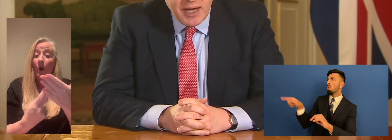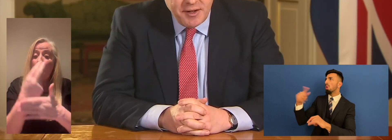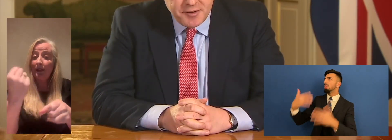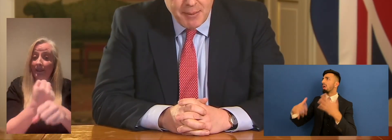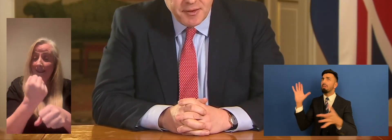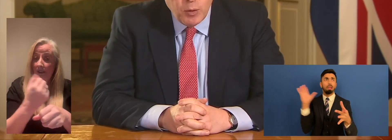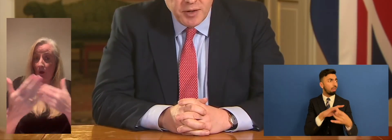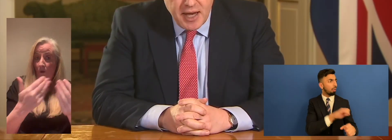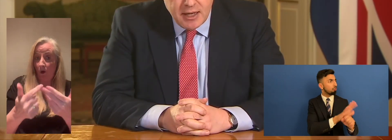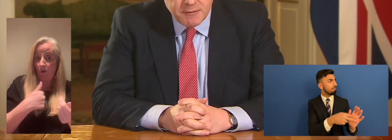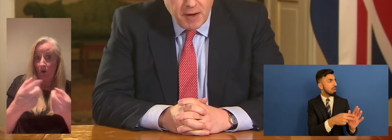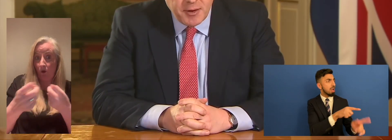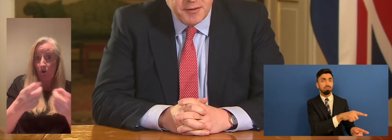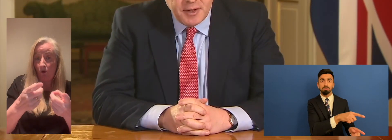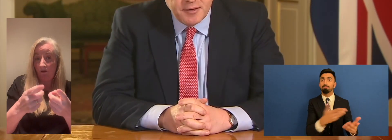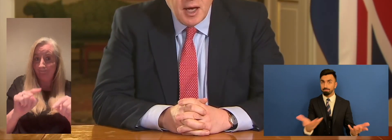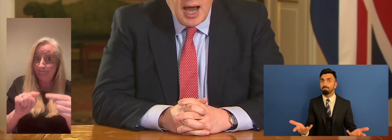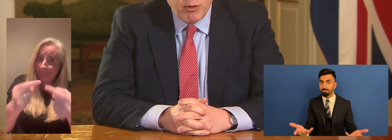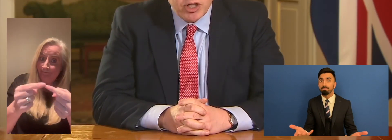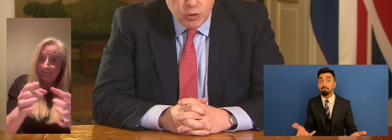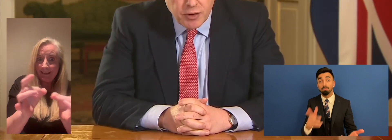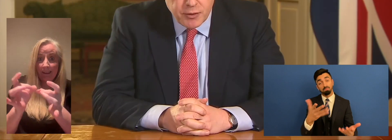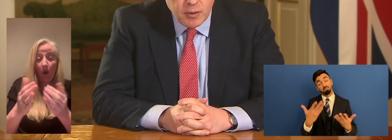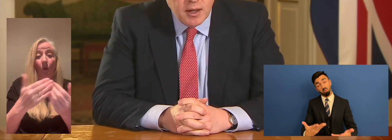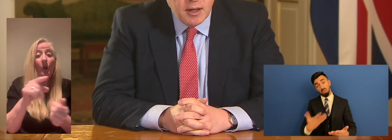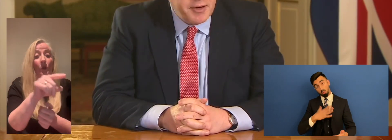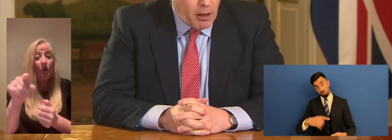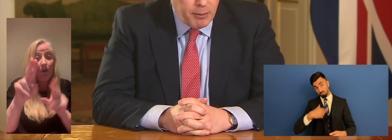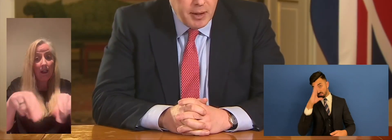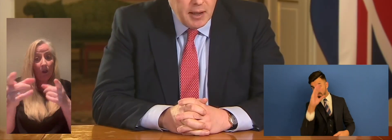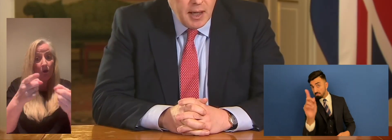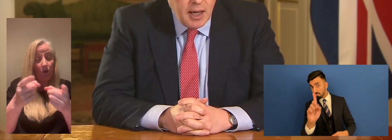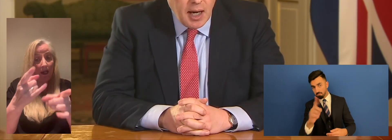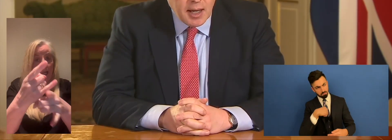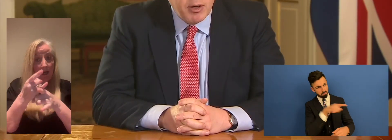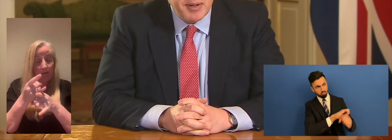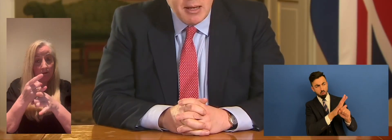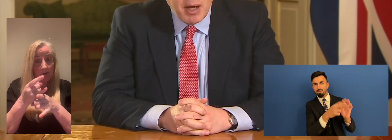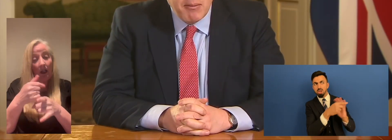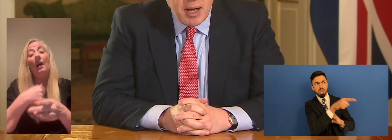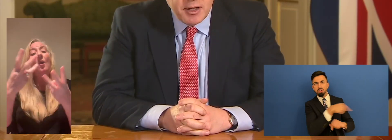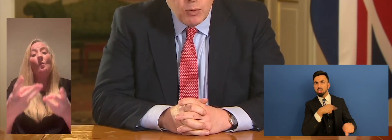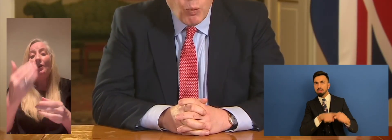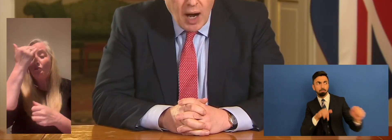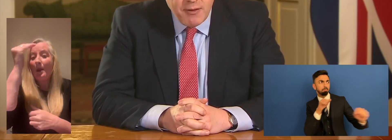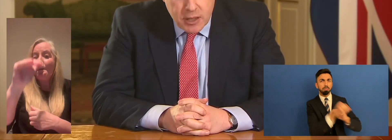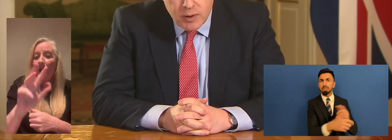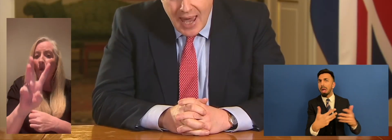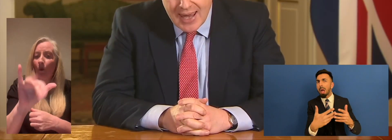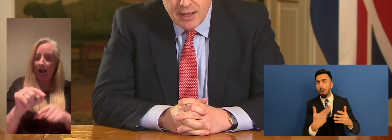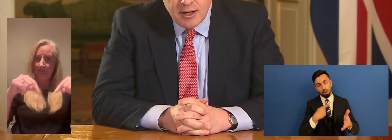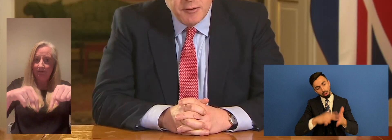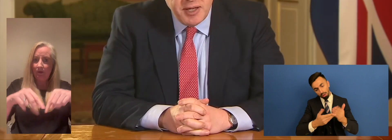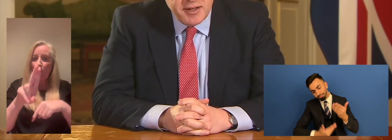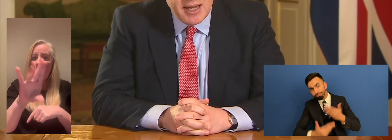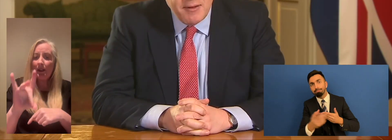you on the latest steps we're taking to fight the disease and what you can do to help. And I want to begin by reminding you why the